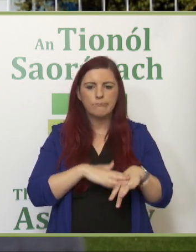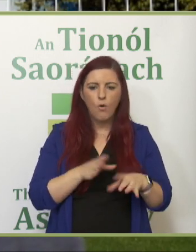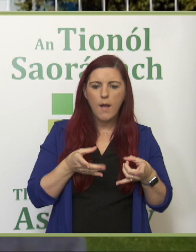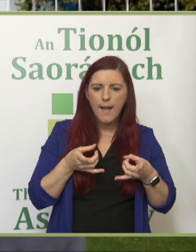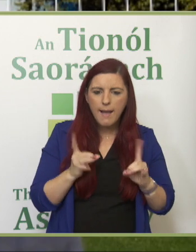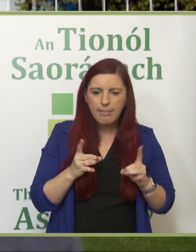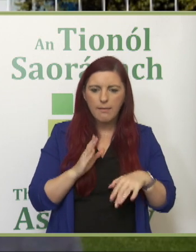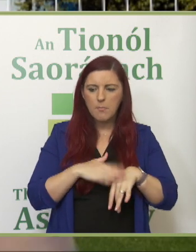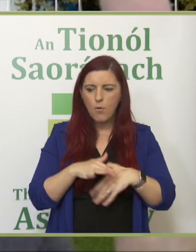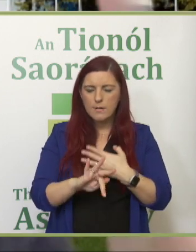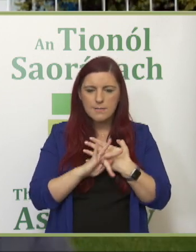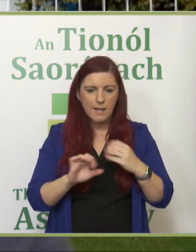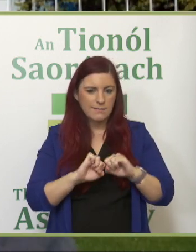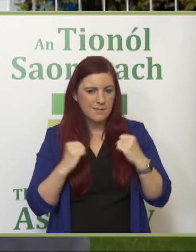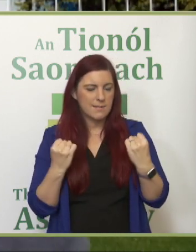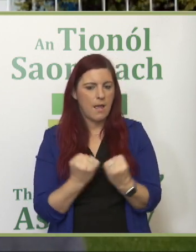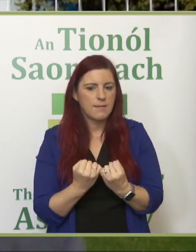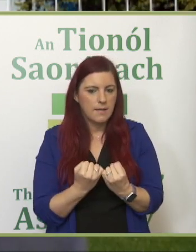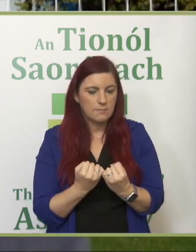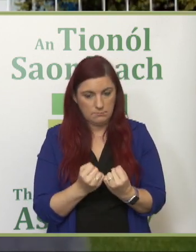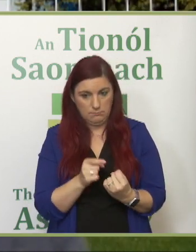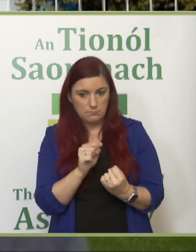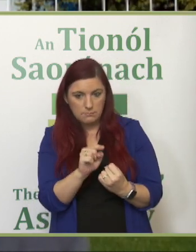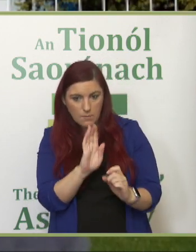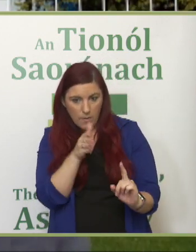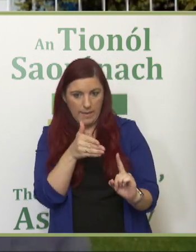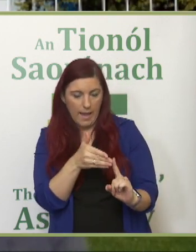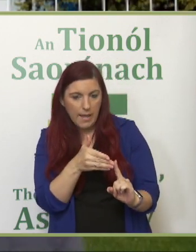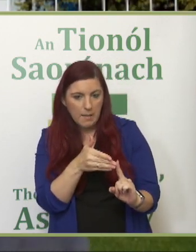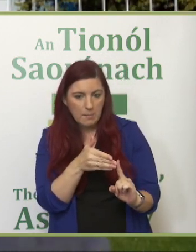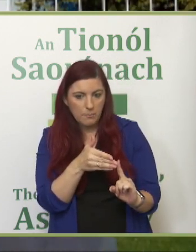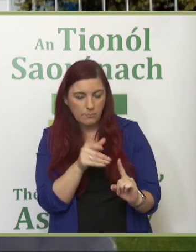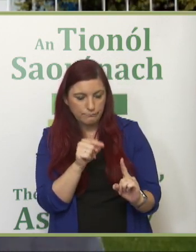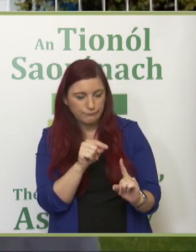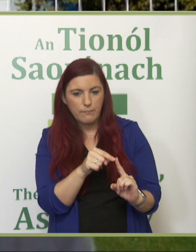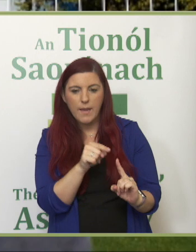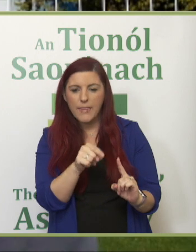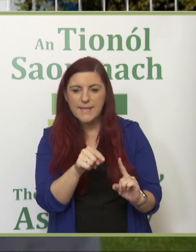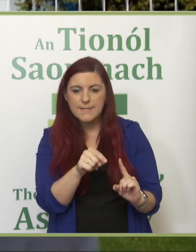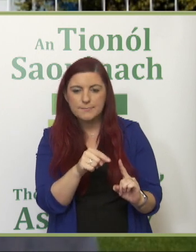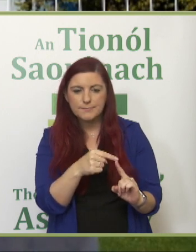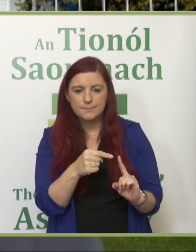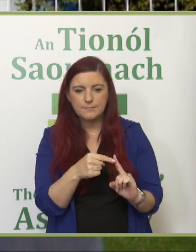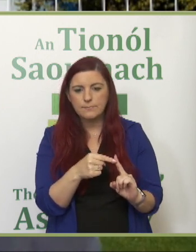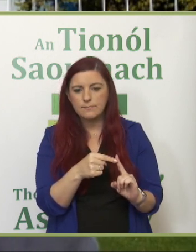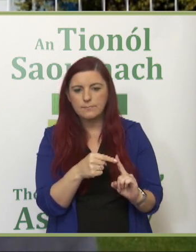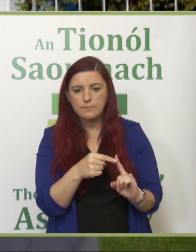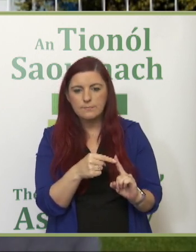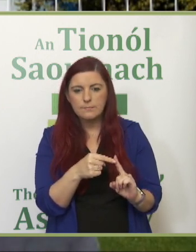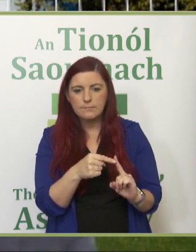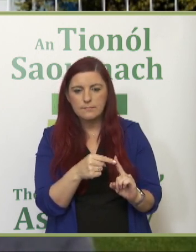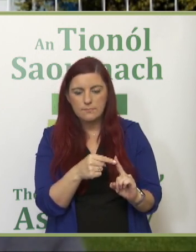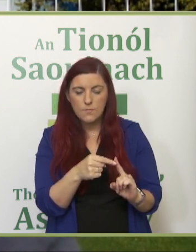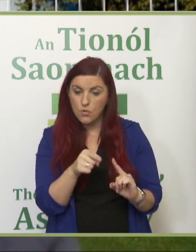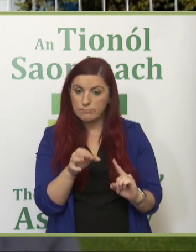safer societies. This was the aim of the international regulations, which actually took the drastic steps